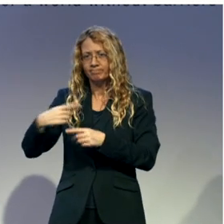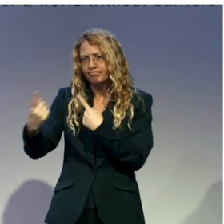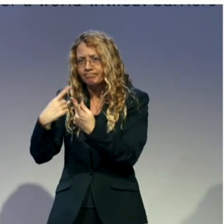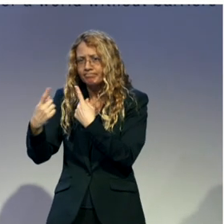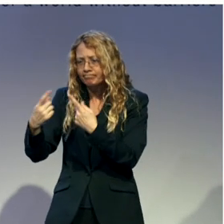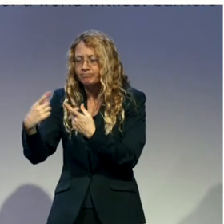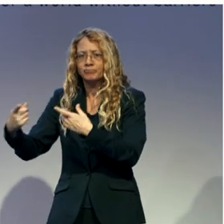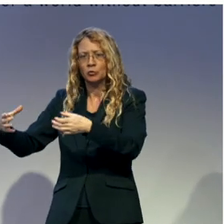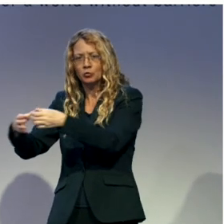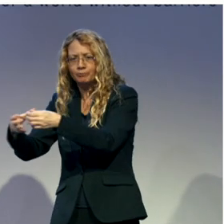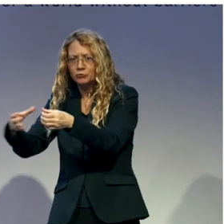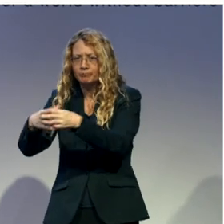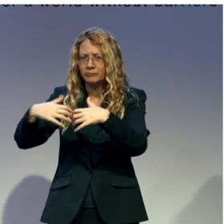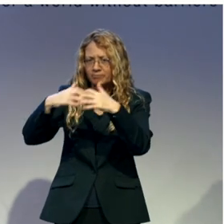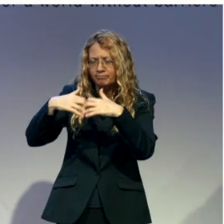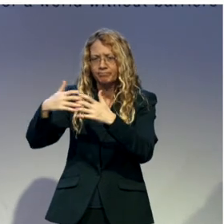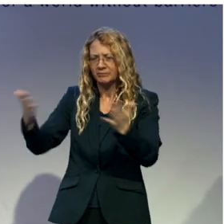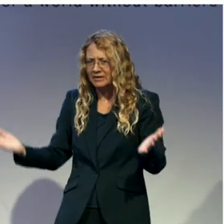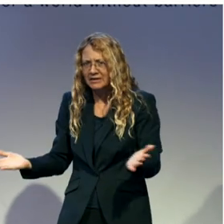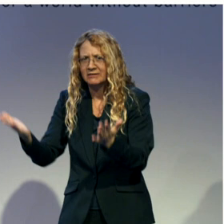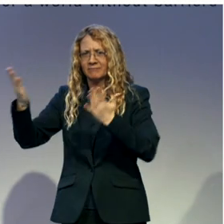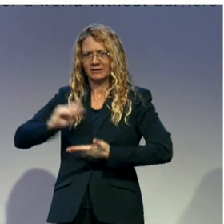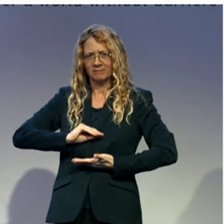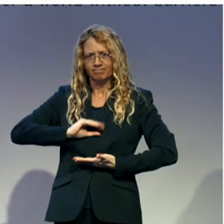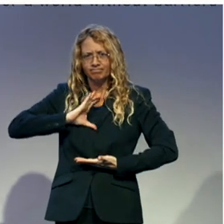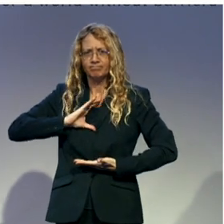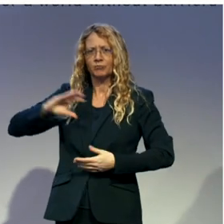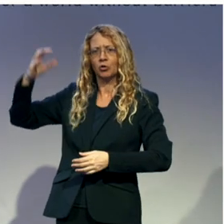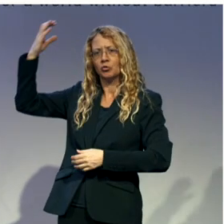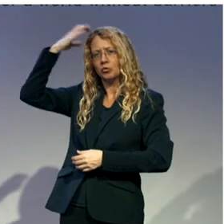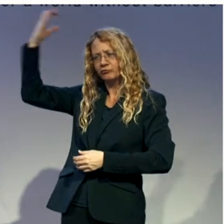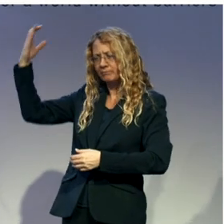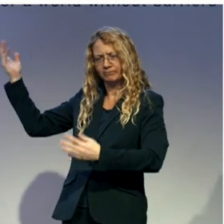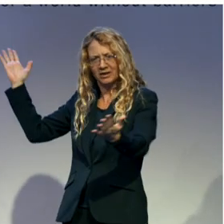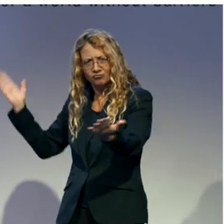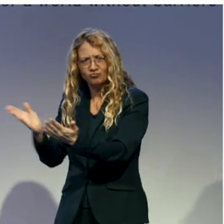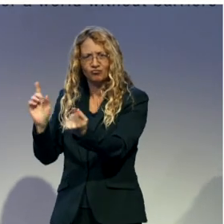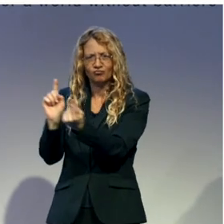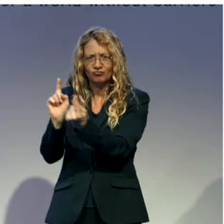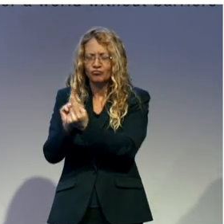activities, and meetings with the government to advocate for access.